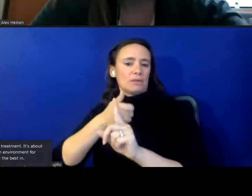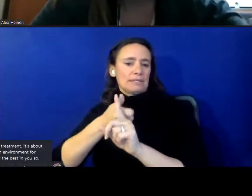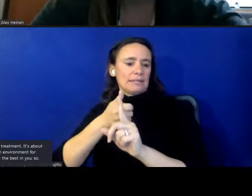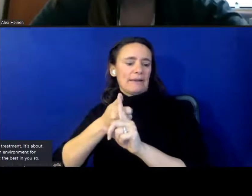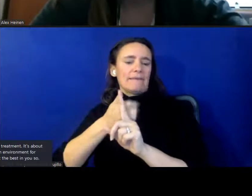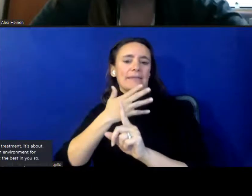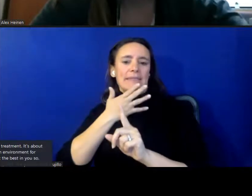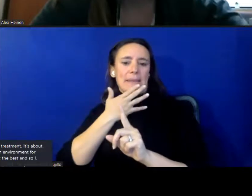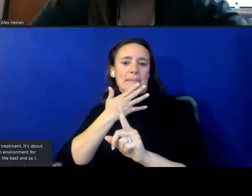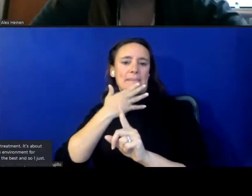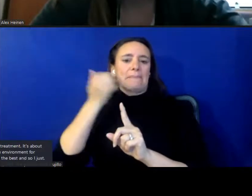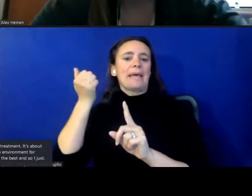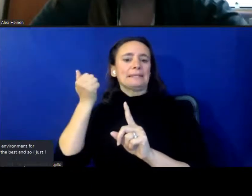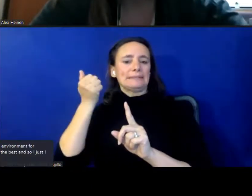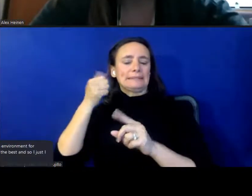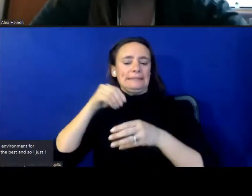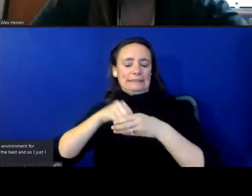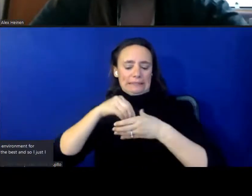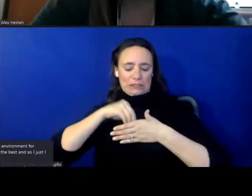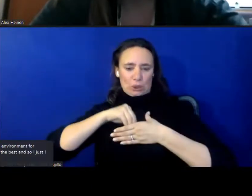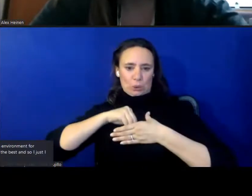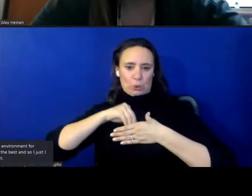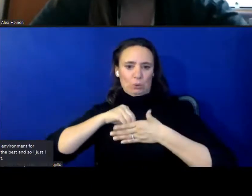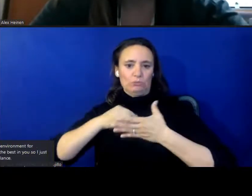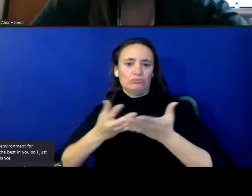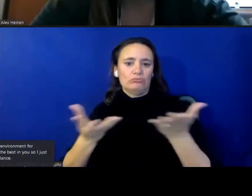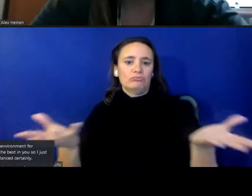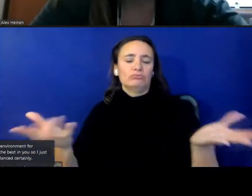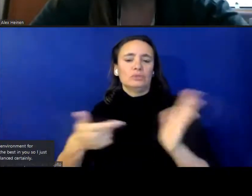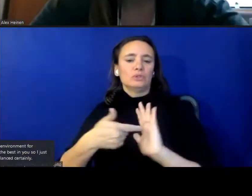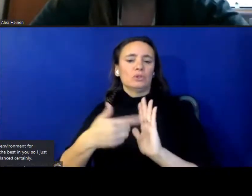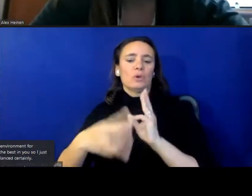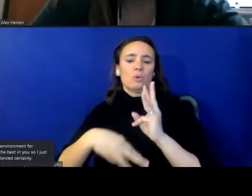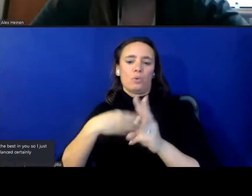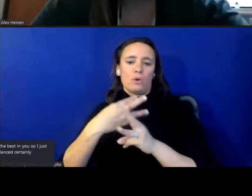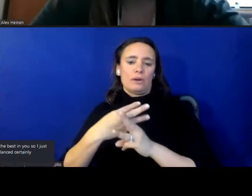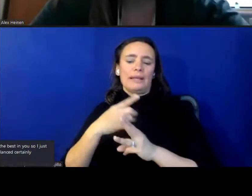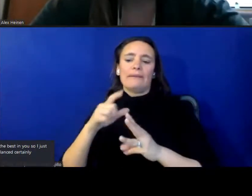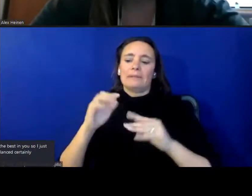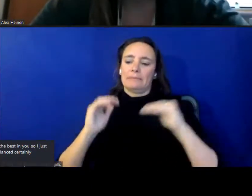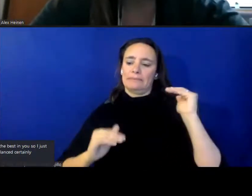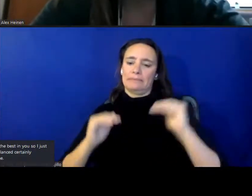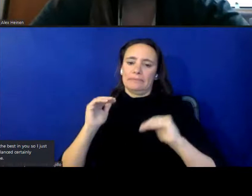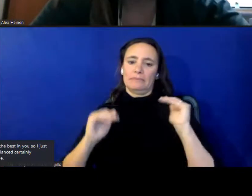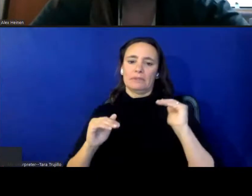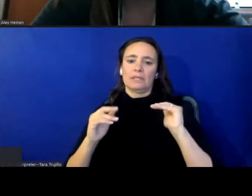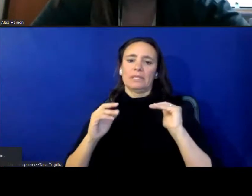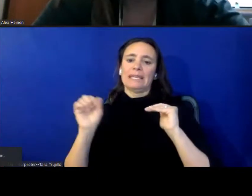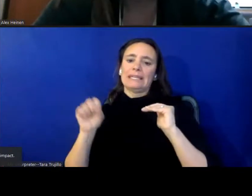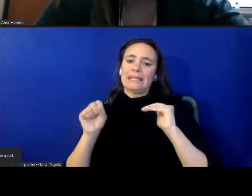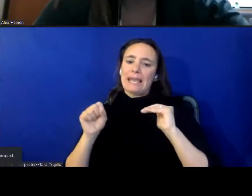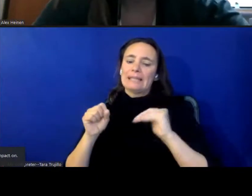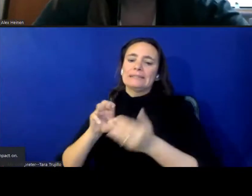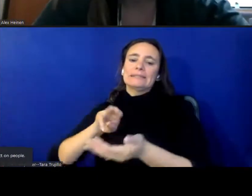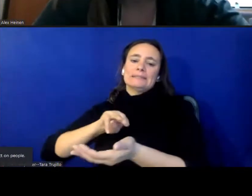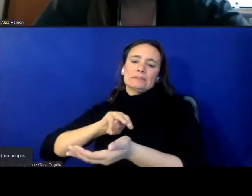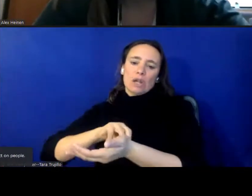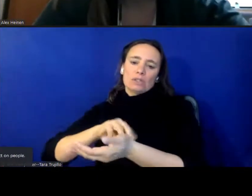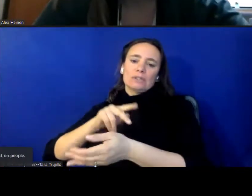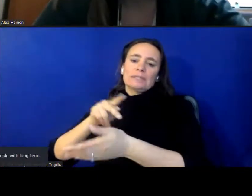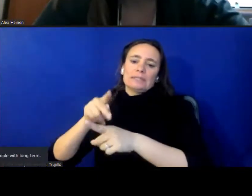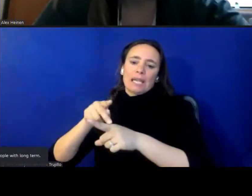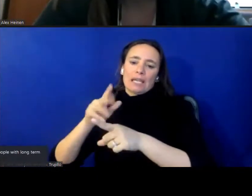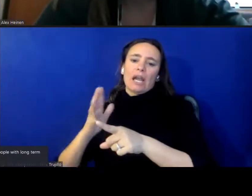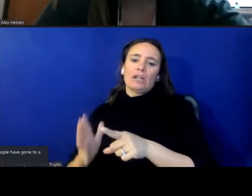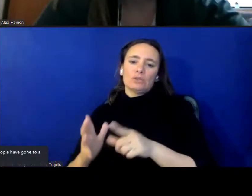So I think it's got to be a balance. Certainly physicians can have a huge positive impact on people with long-term